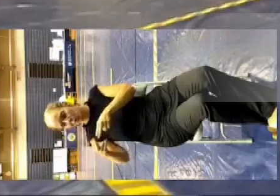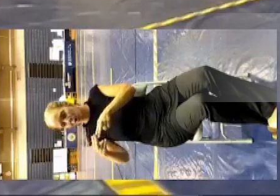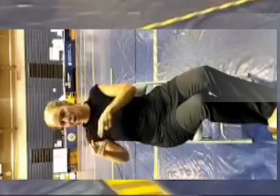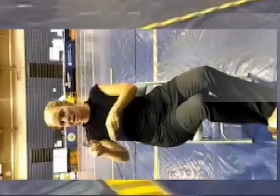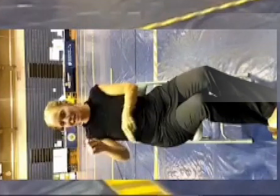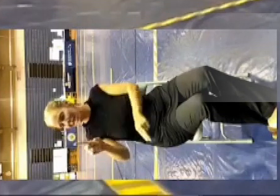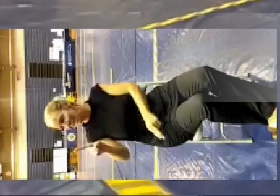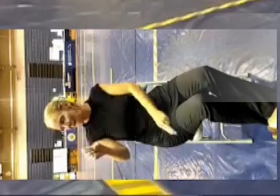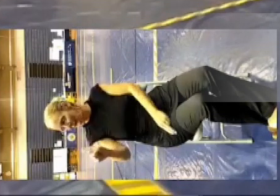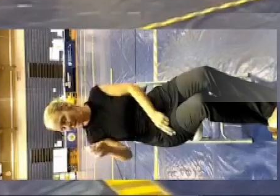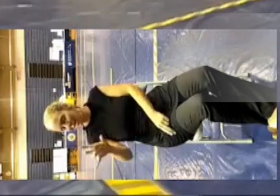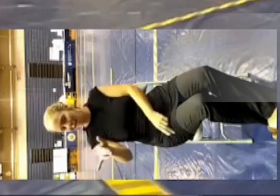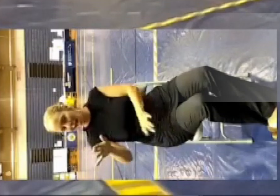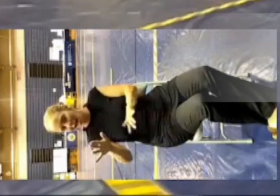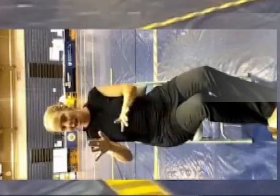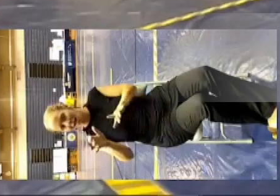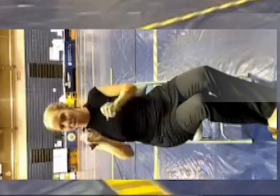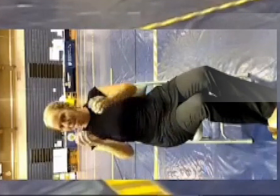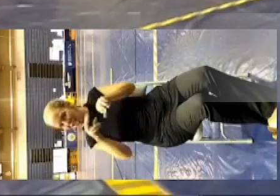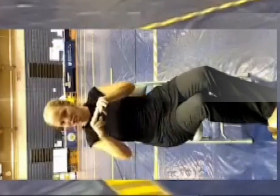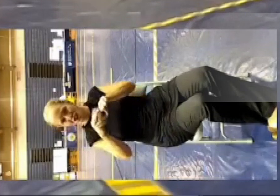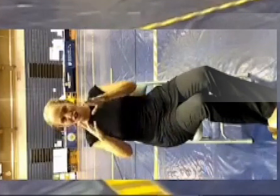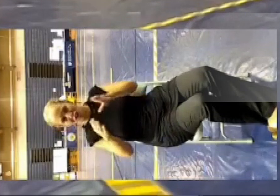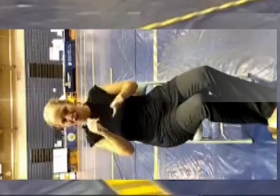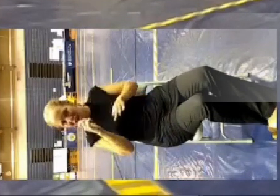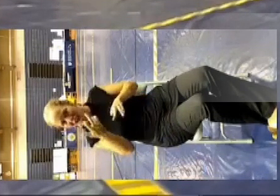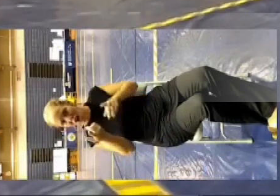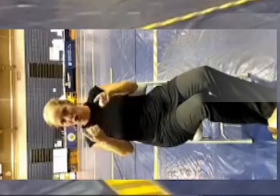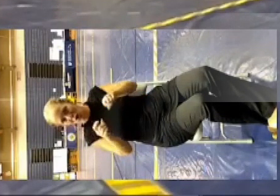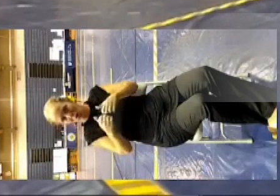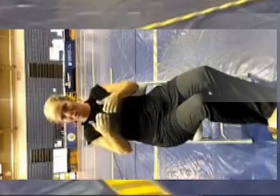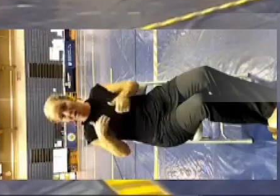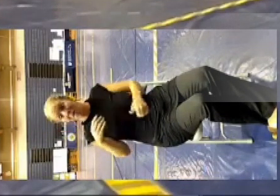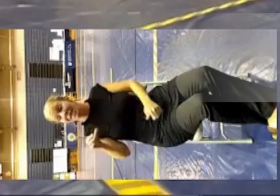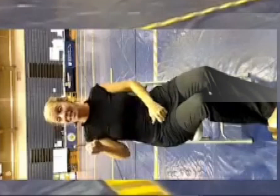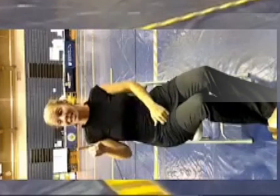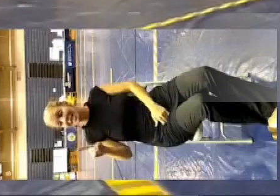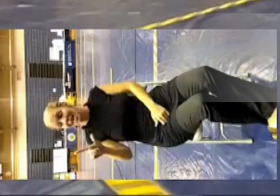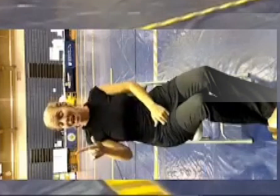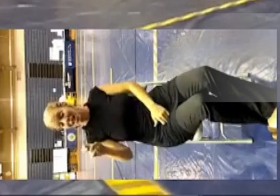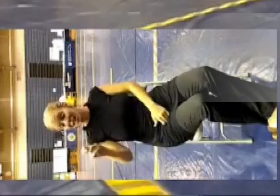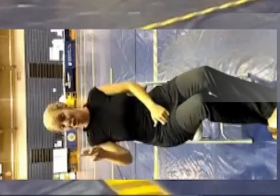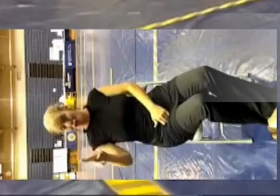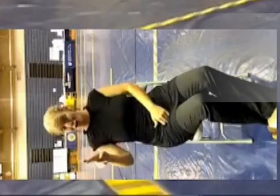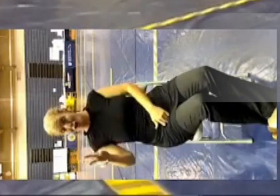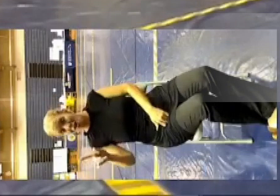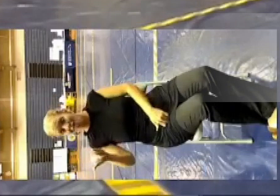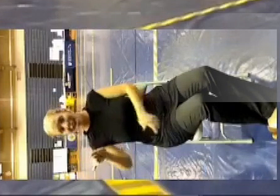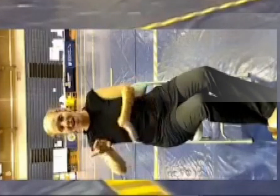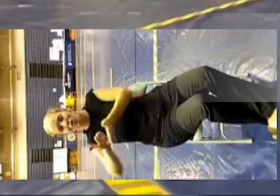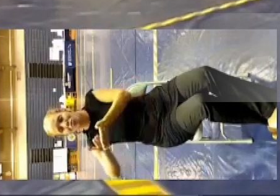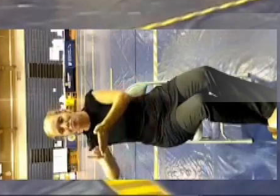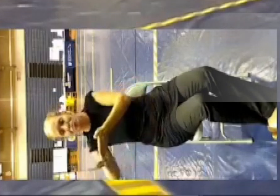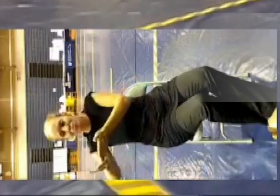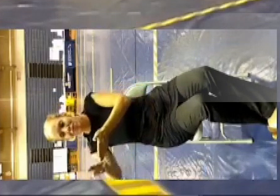site. Now, I know a lot of surfers ain't gonna agree with me, but DLNR has to dredge Lahaina Harbor anyway.